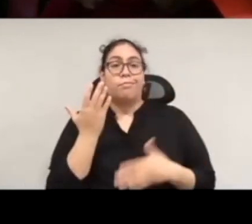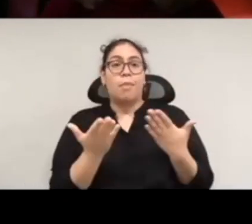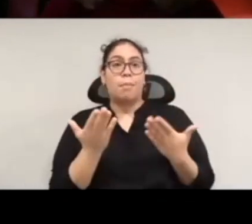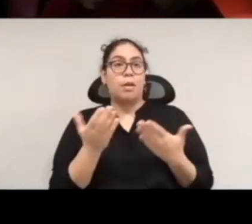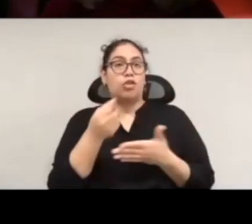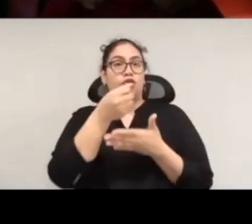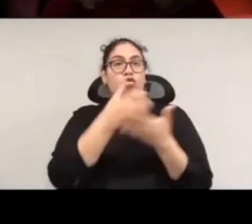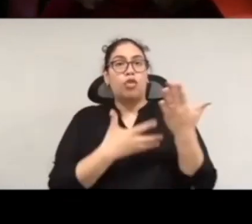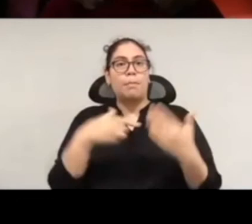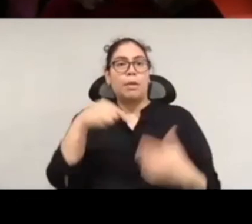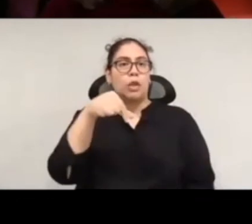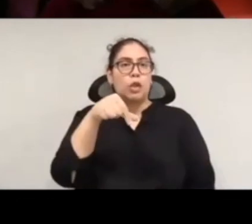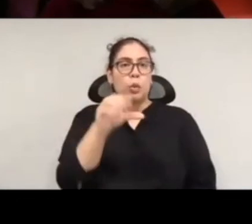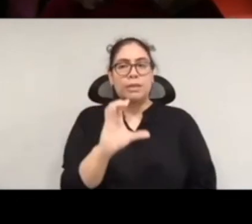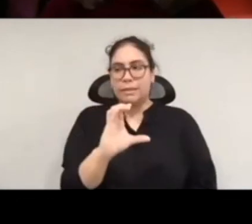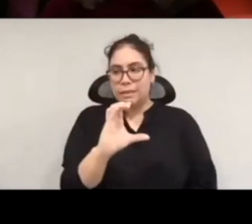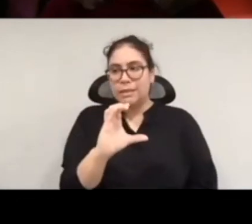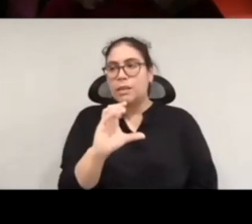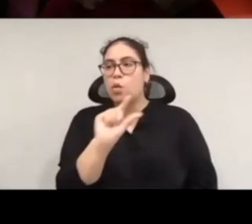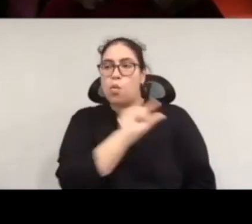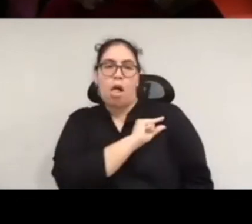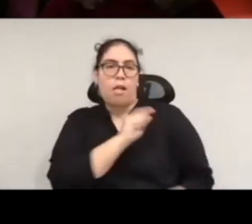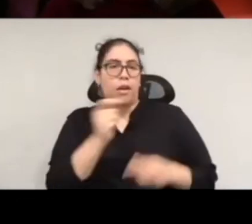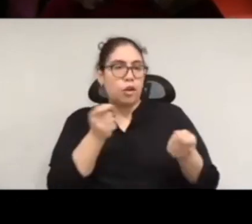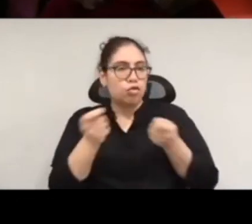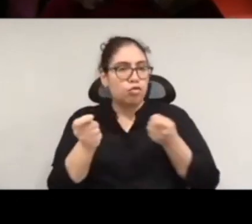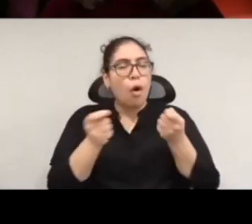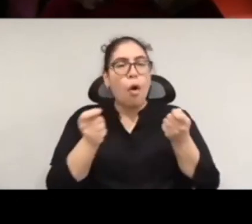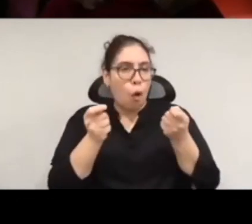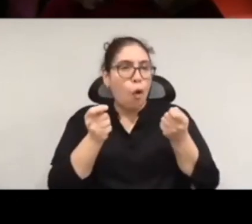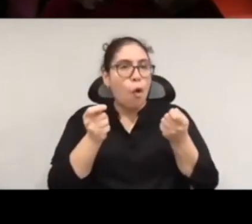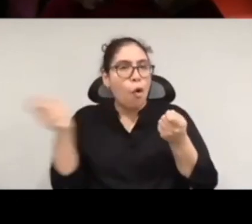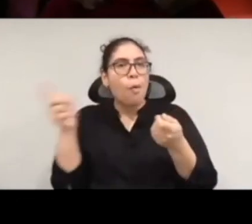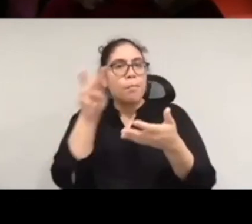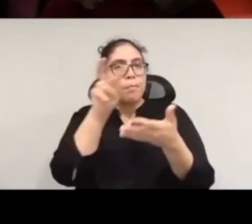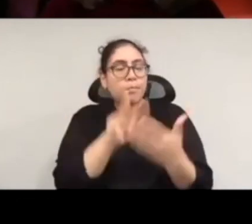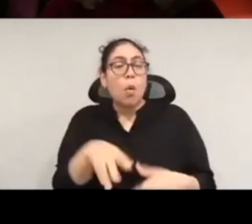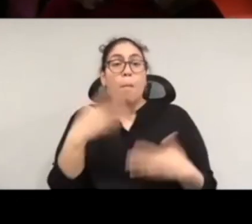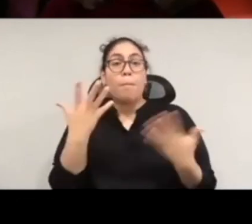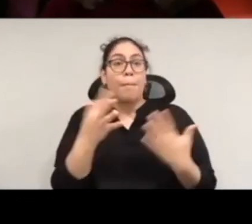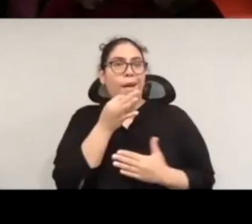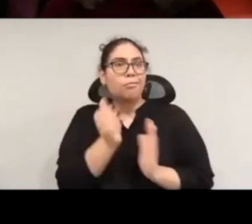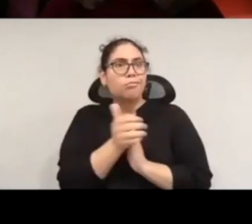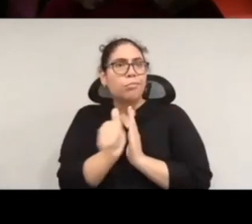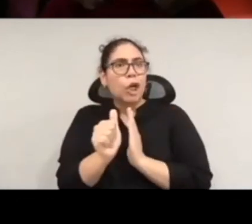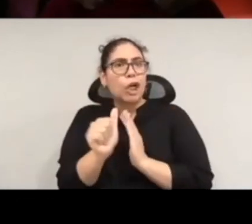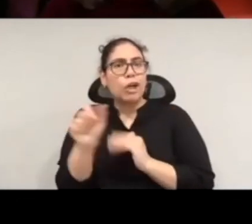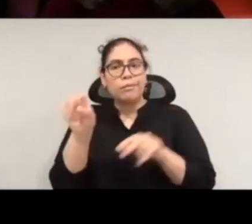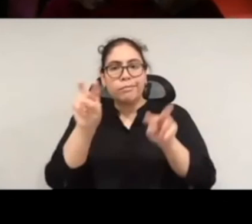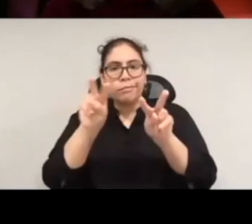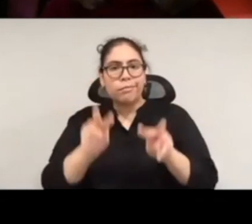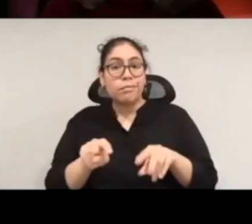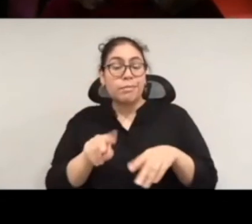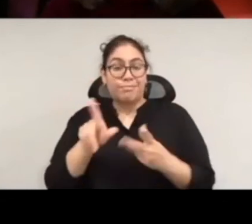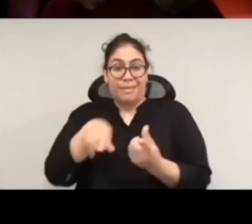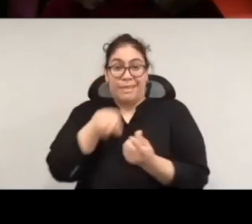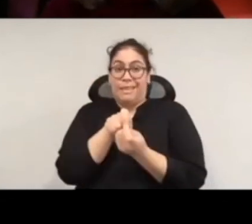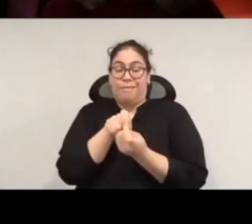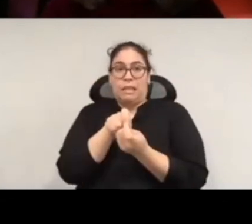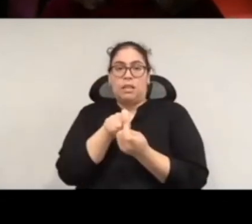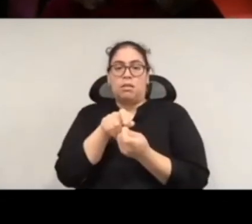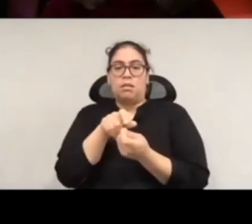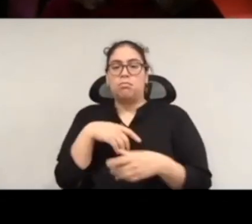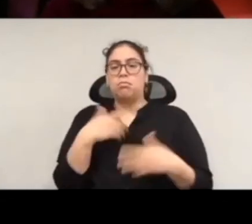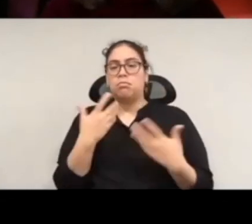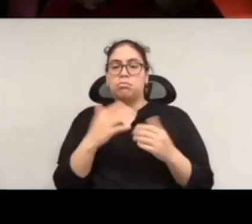QC, sometimes if the VO talent is an expert in a particular thing, or particularly if we get like